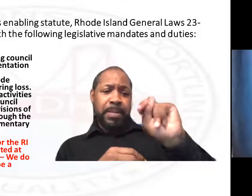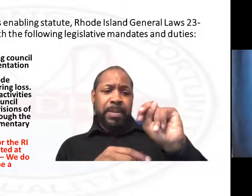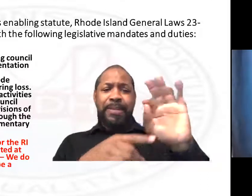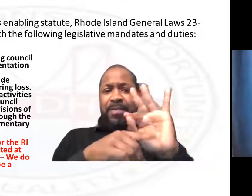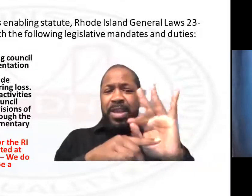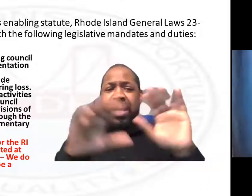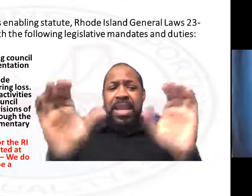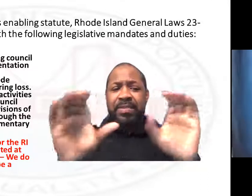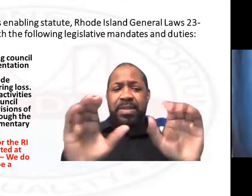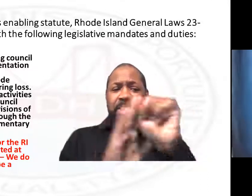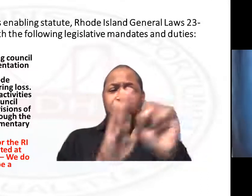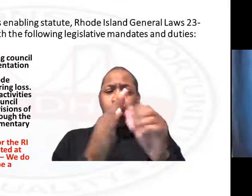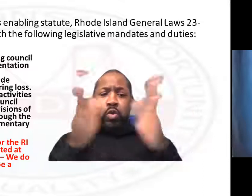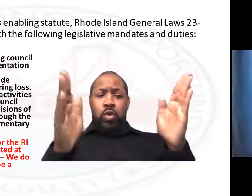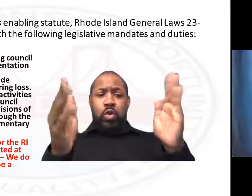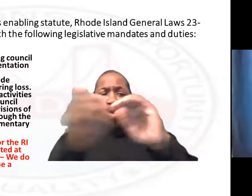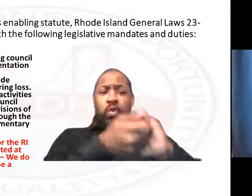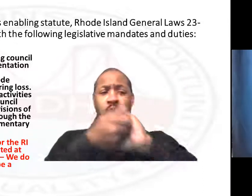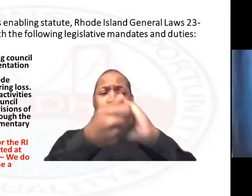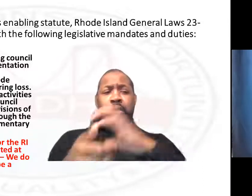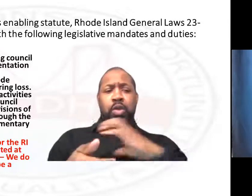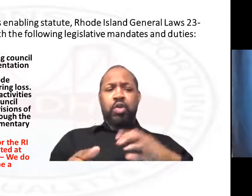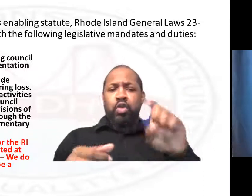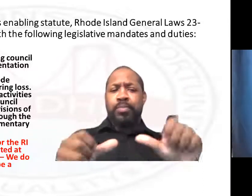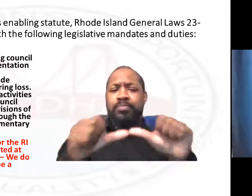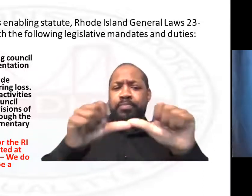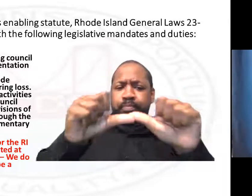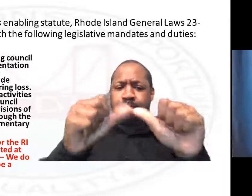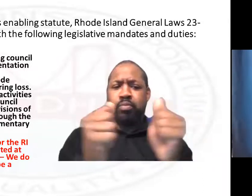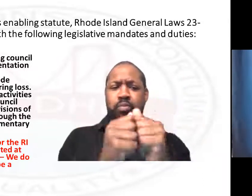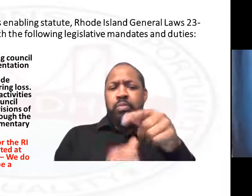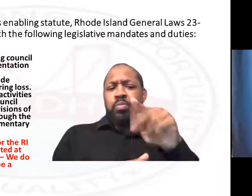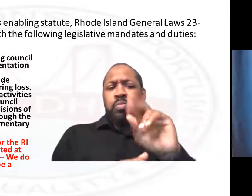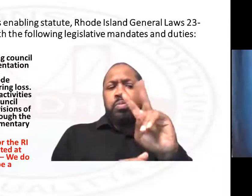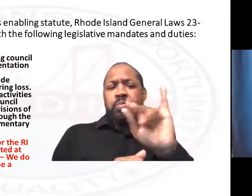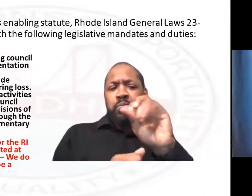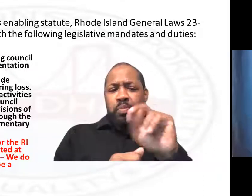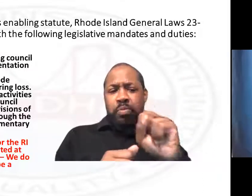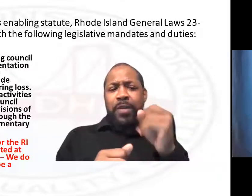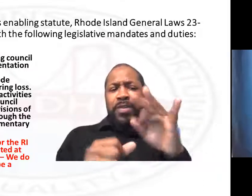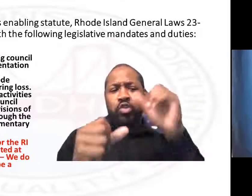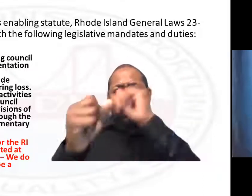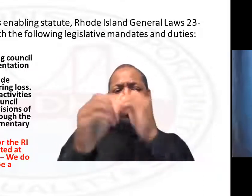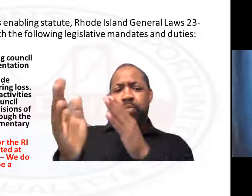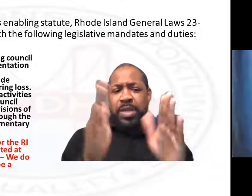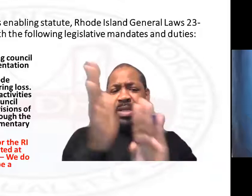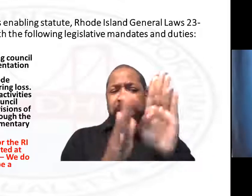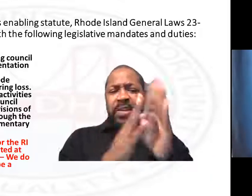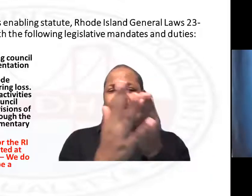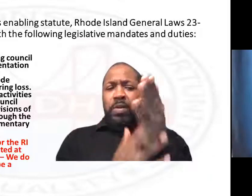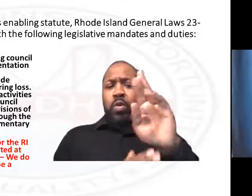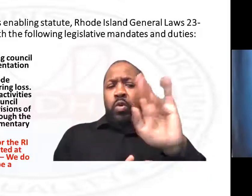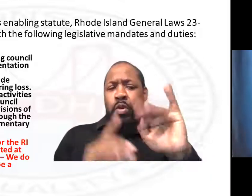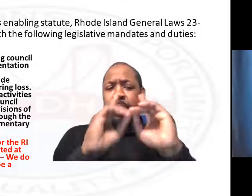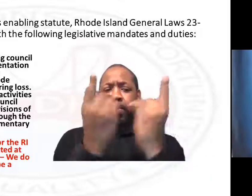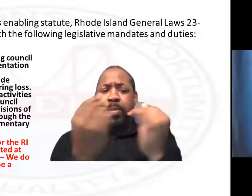The composition and functions and activities of the statewide coordinating council shall be consistent with the provisions of the strategic